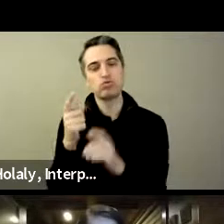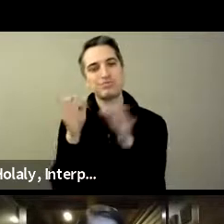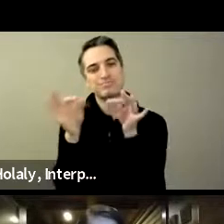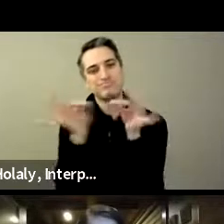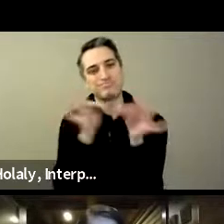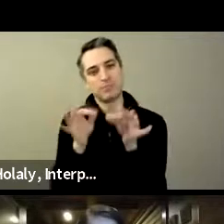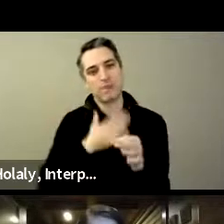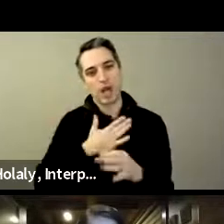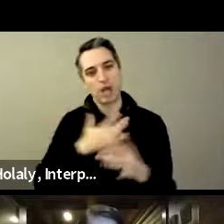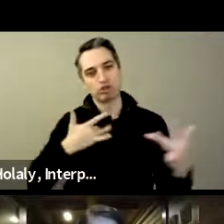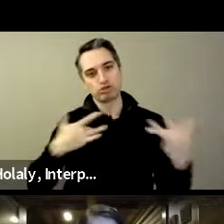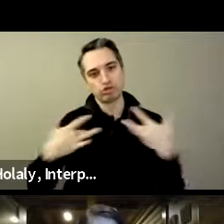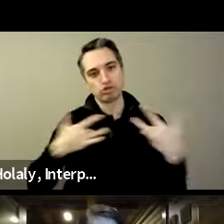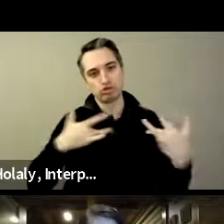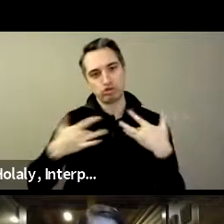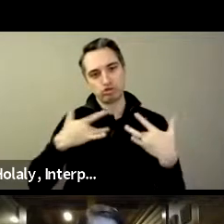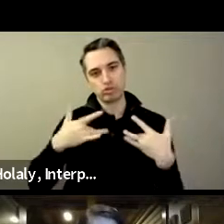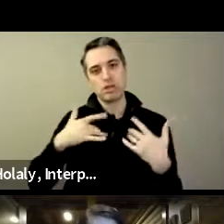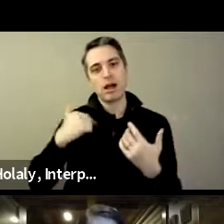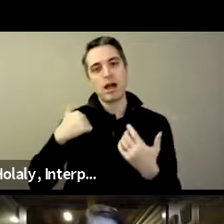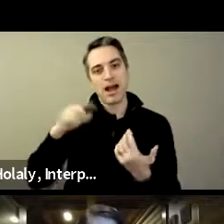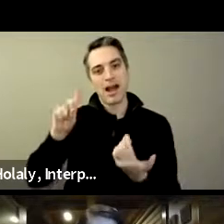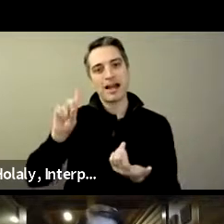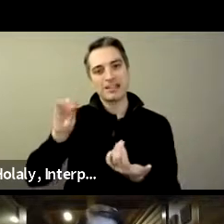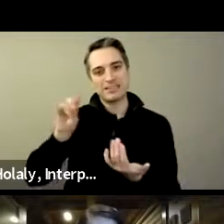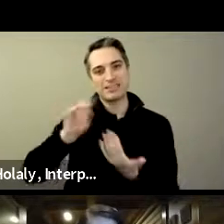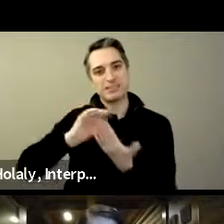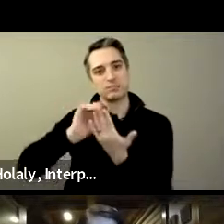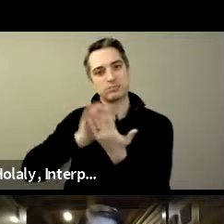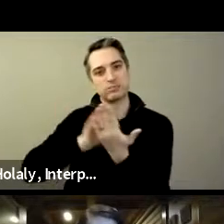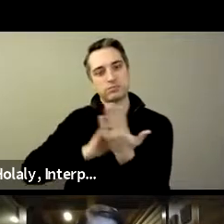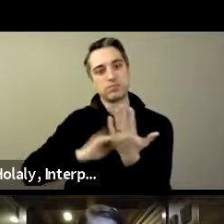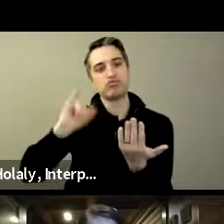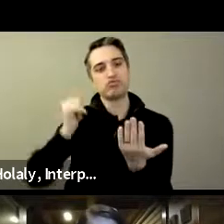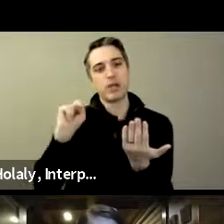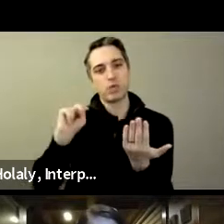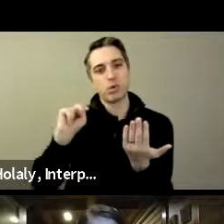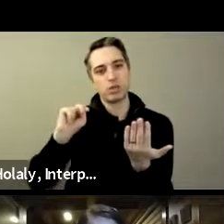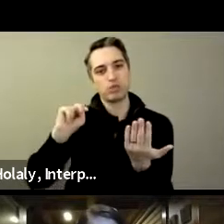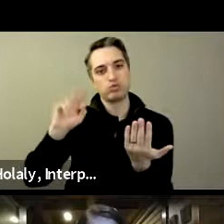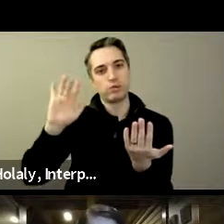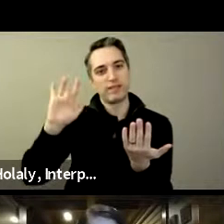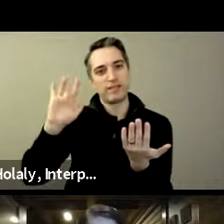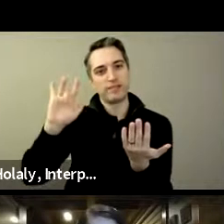concerns that were dictated in the correspondence dated January 25th.